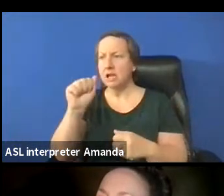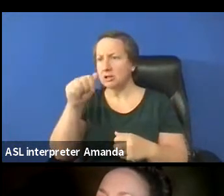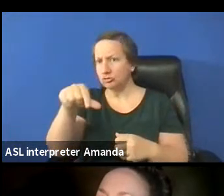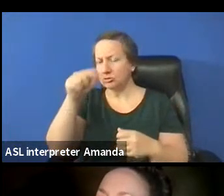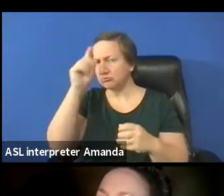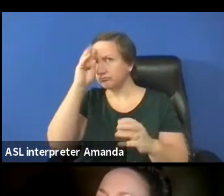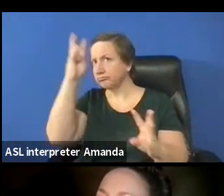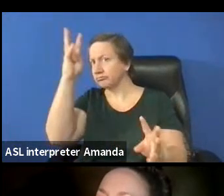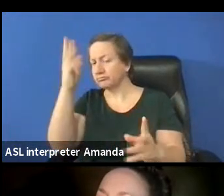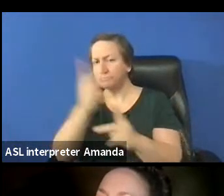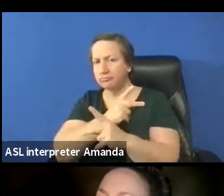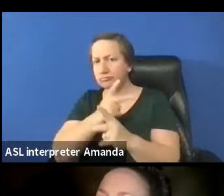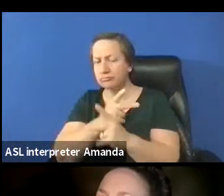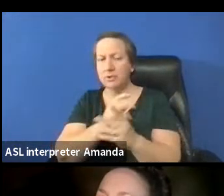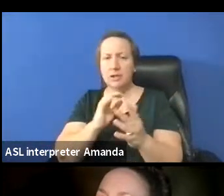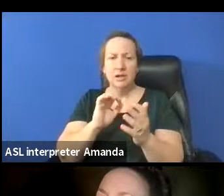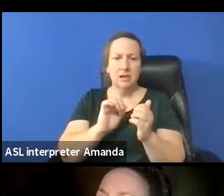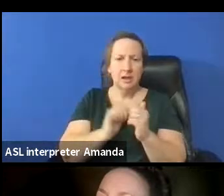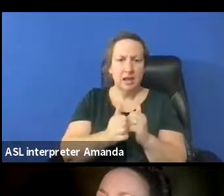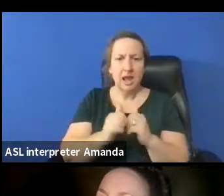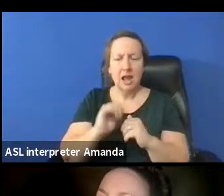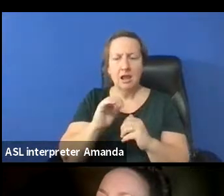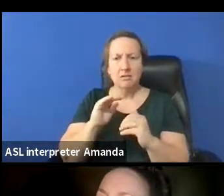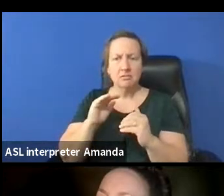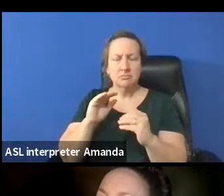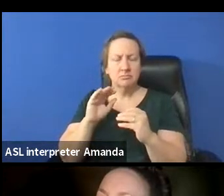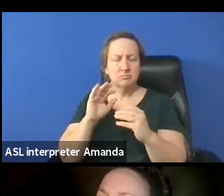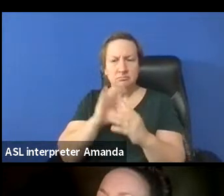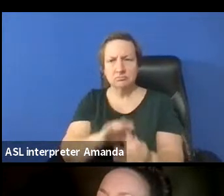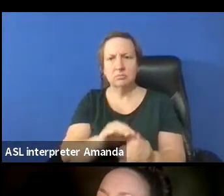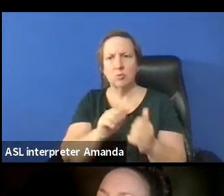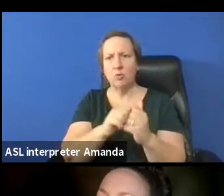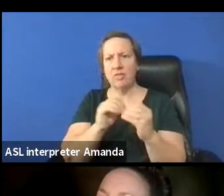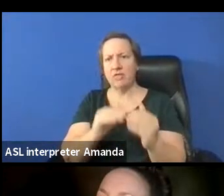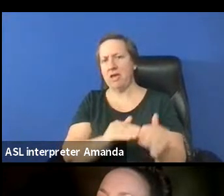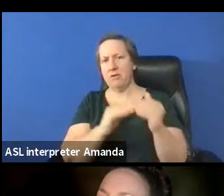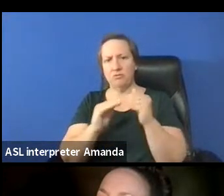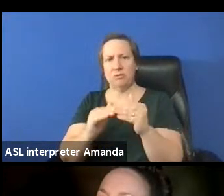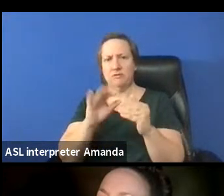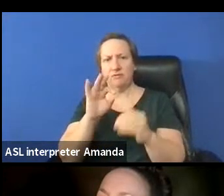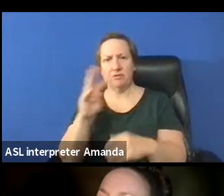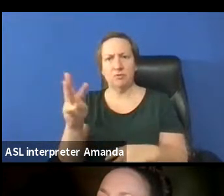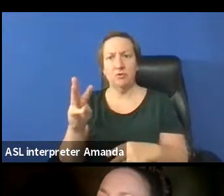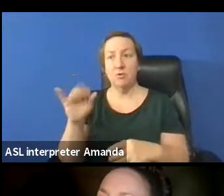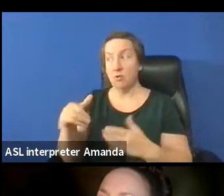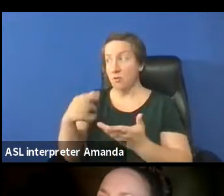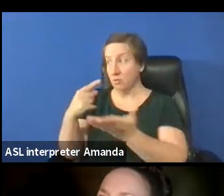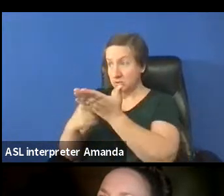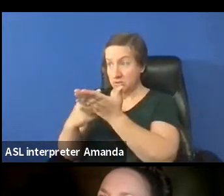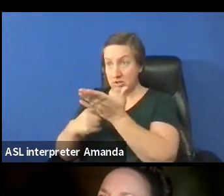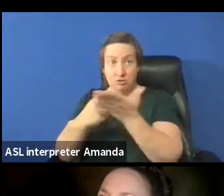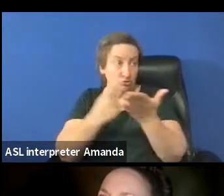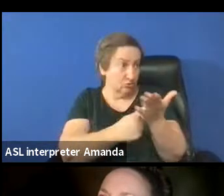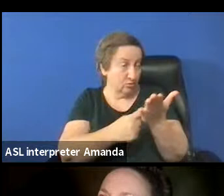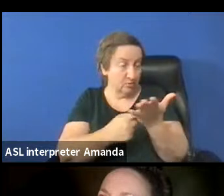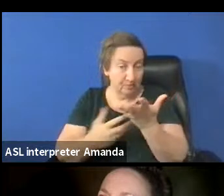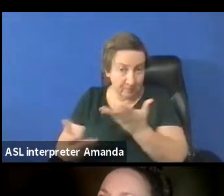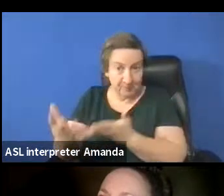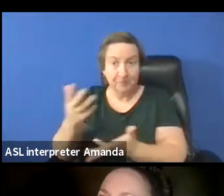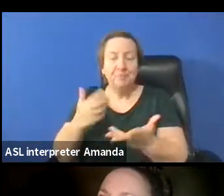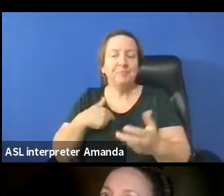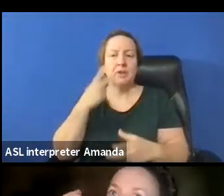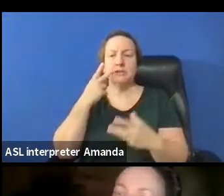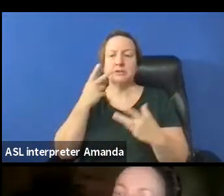and what we come up with relative to the equity framework. And so my hunch is, just by being in those discussions, that there's a